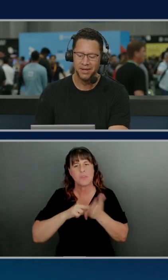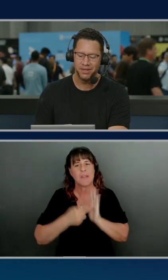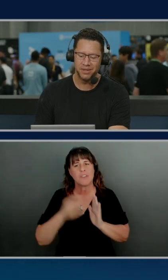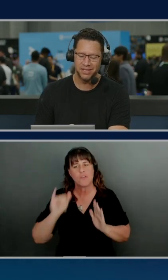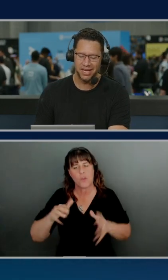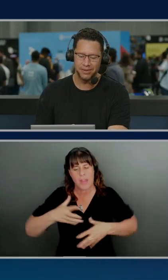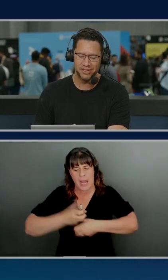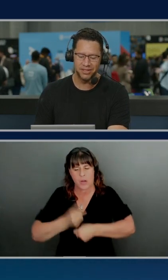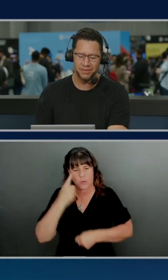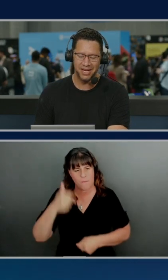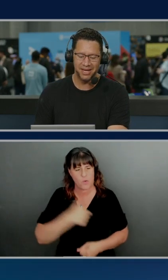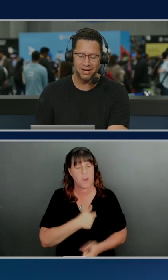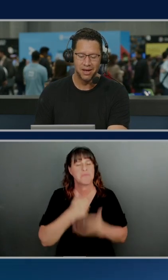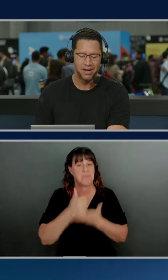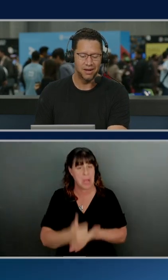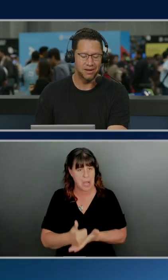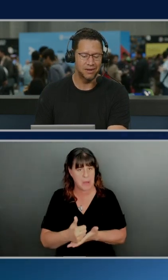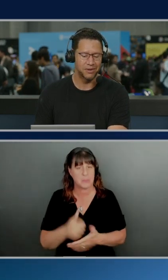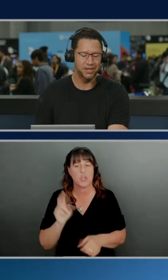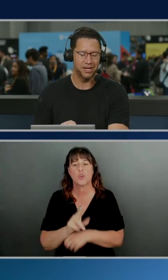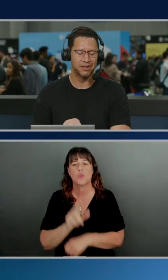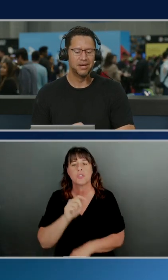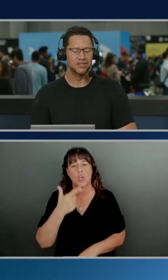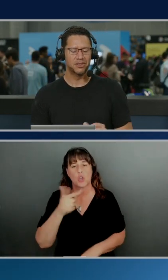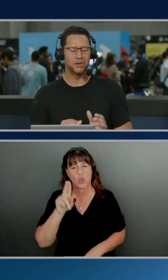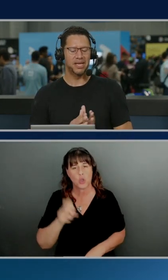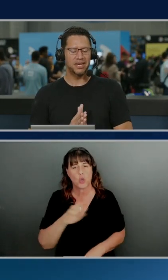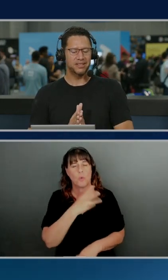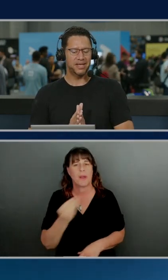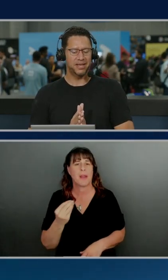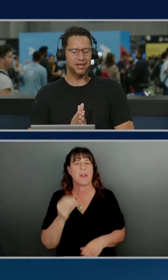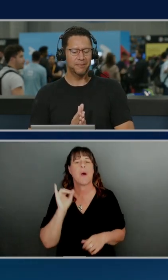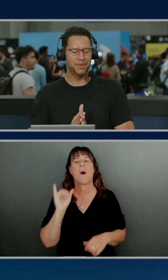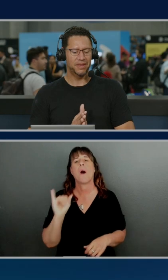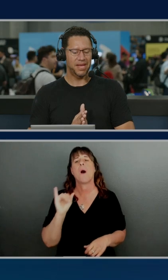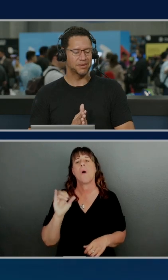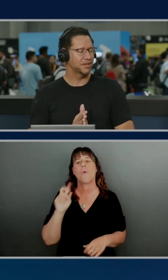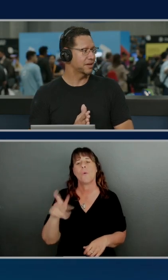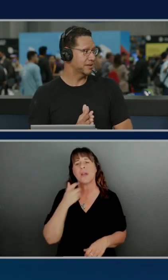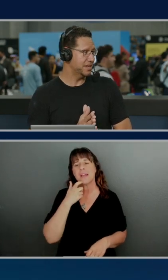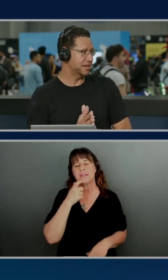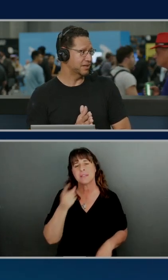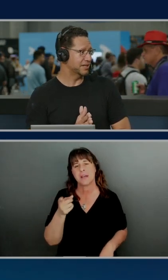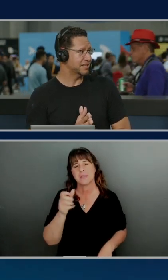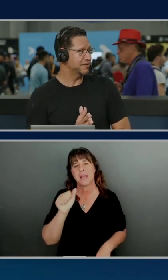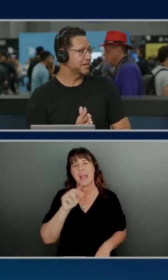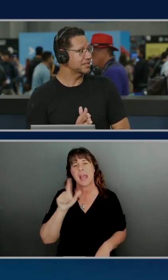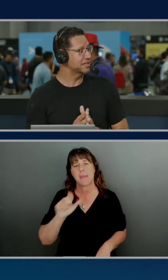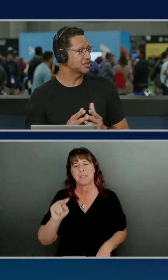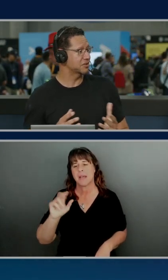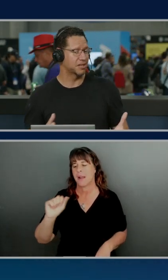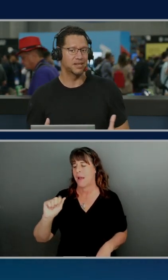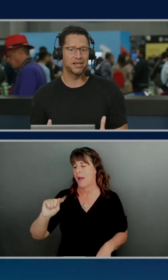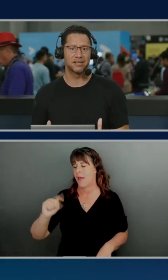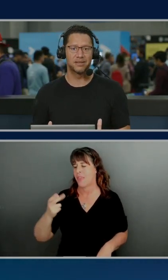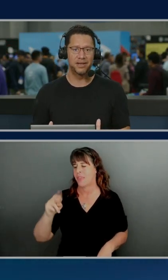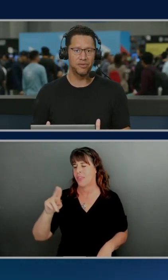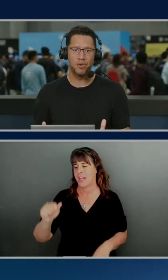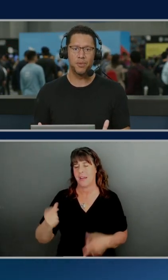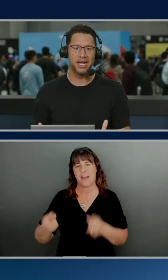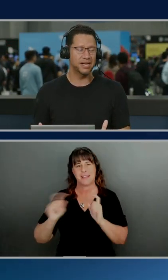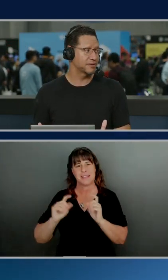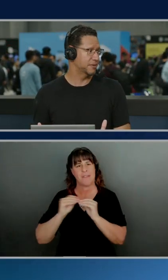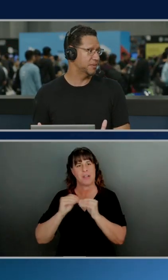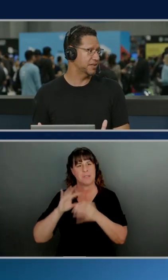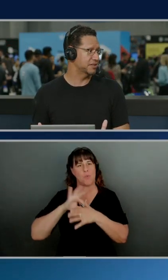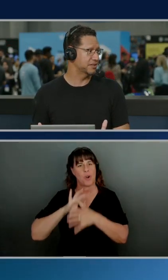helpful, using AWS Glue. And, okay, so it is saying Amazon Athena. It's giving us additional context than even